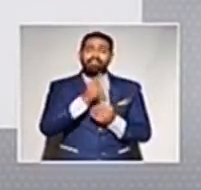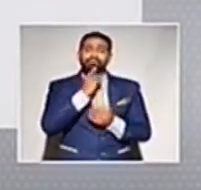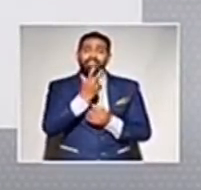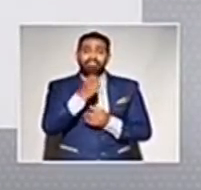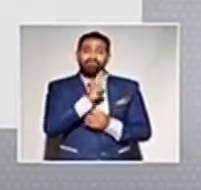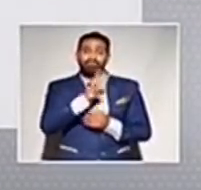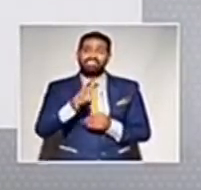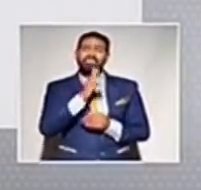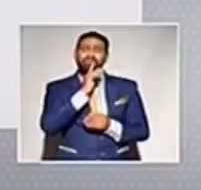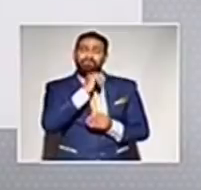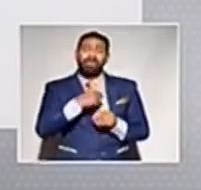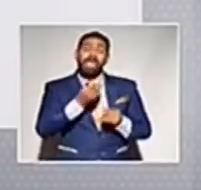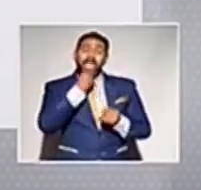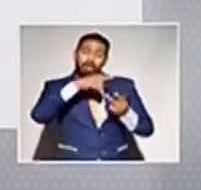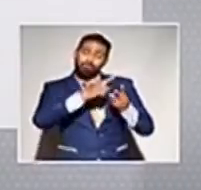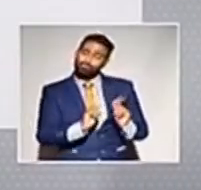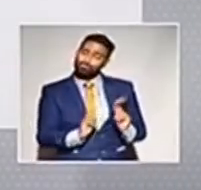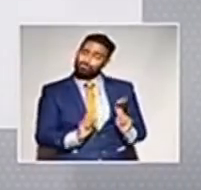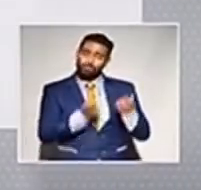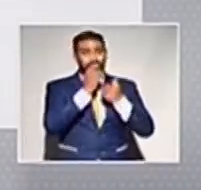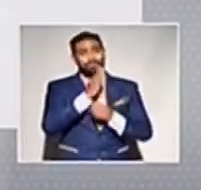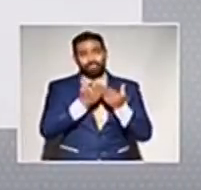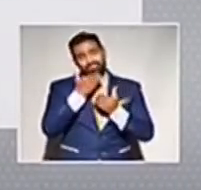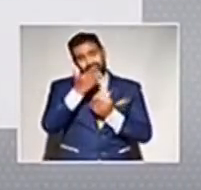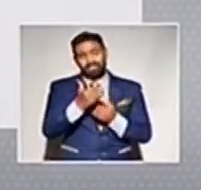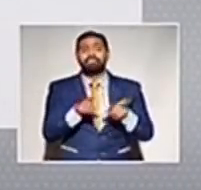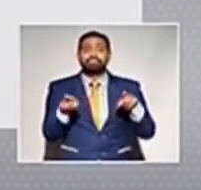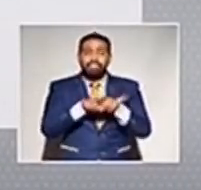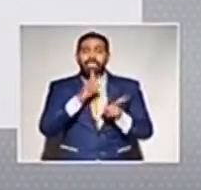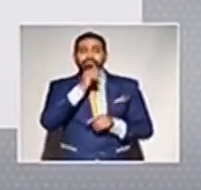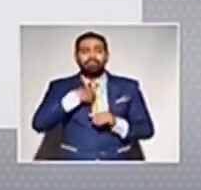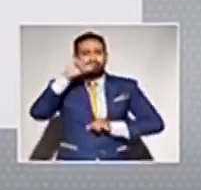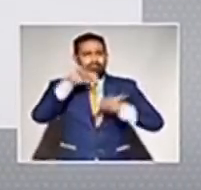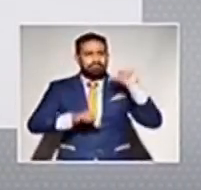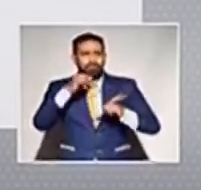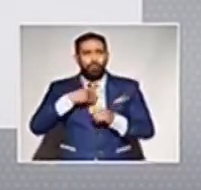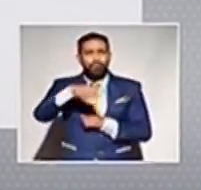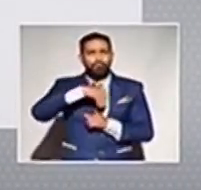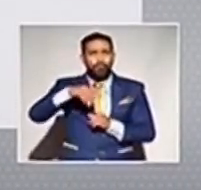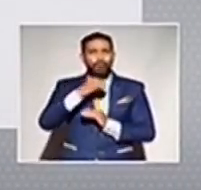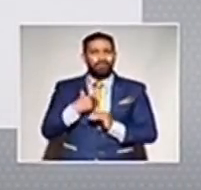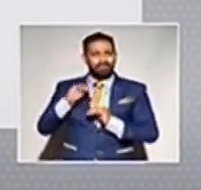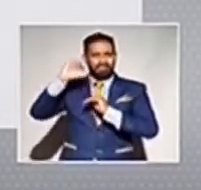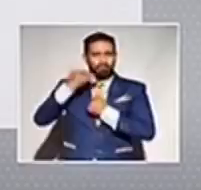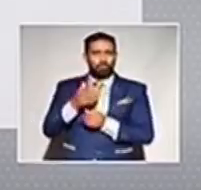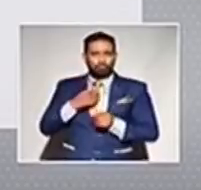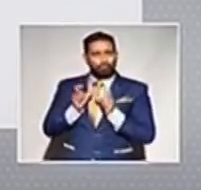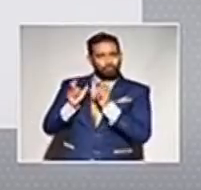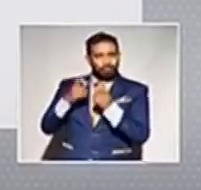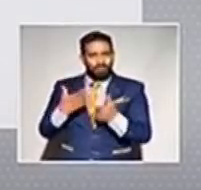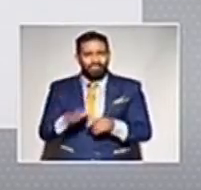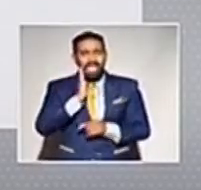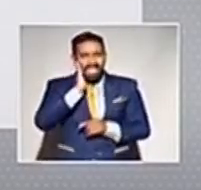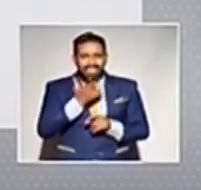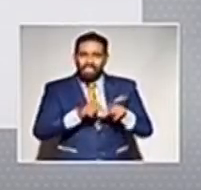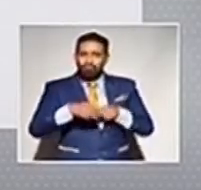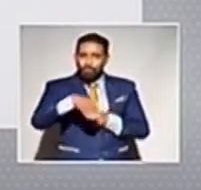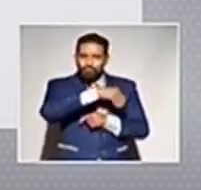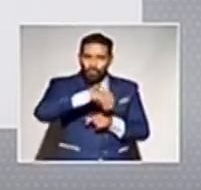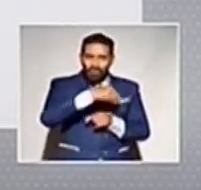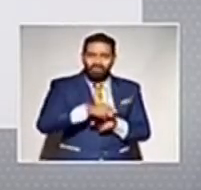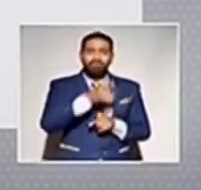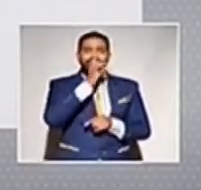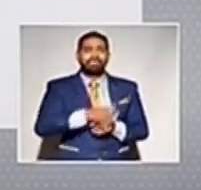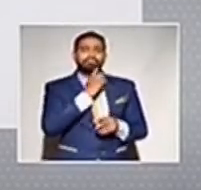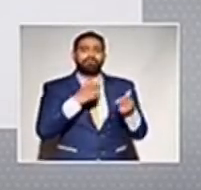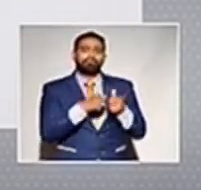a chemical fertilizer ban imposed in May to promote organic cultivation also put upwards pressure on inflation. Sri Lanka has also